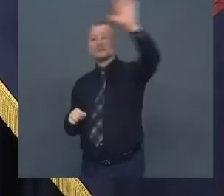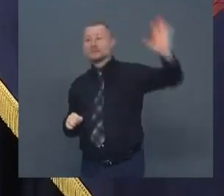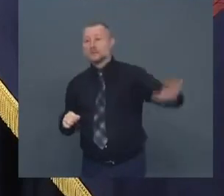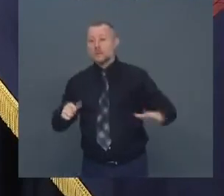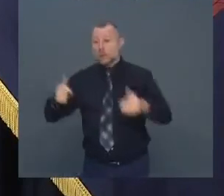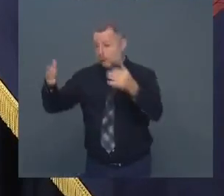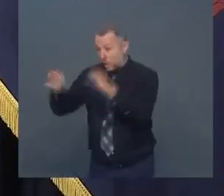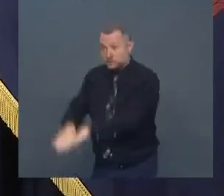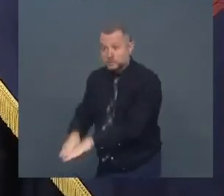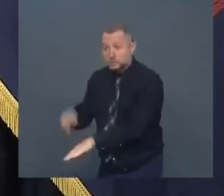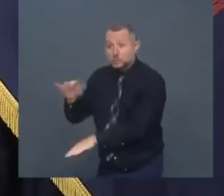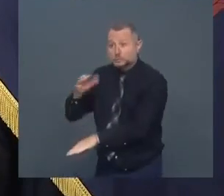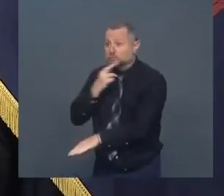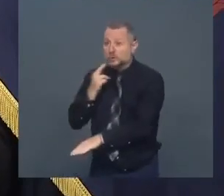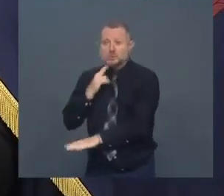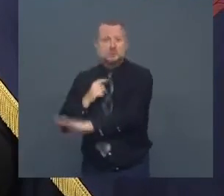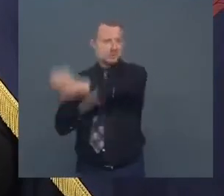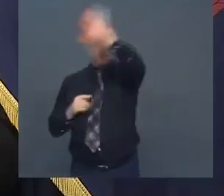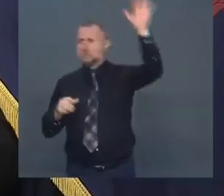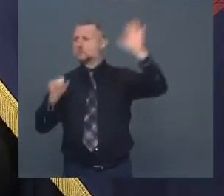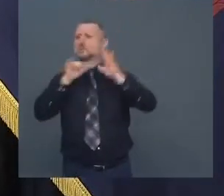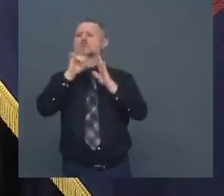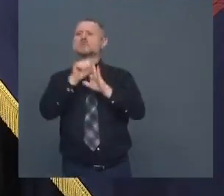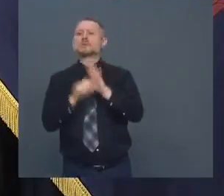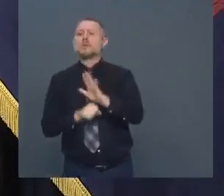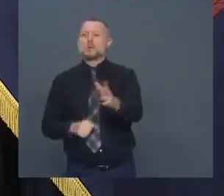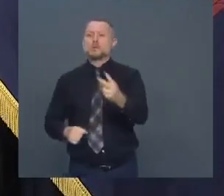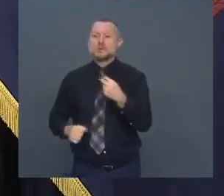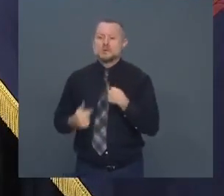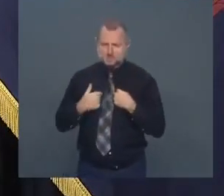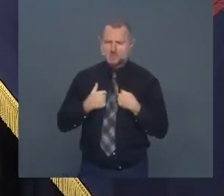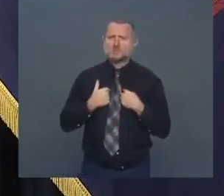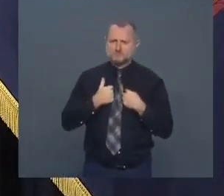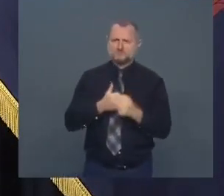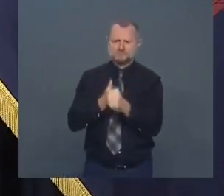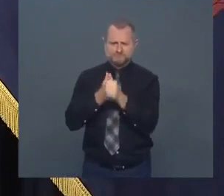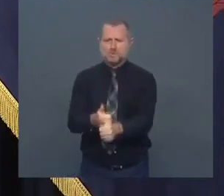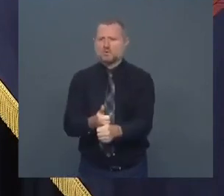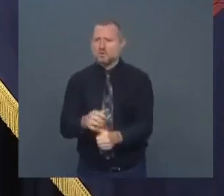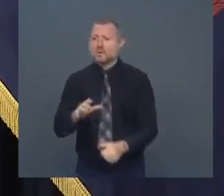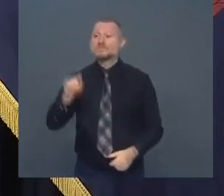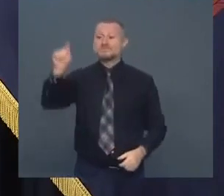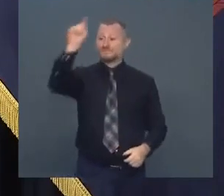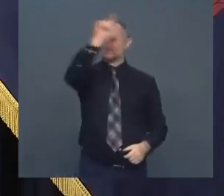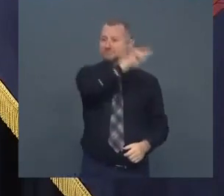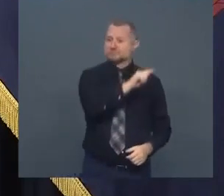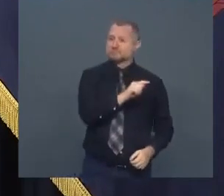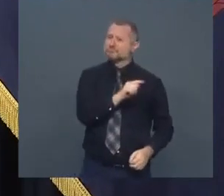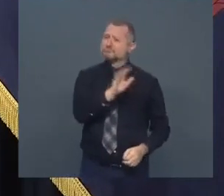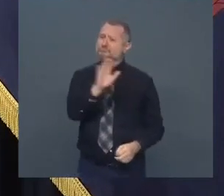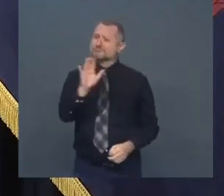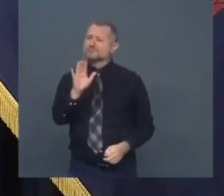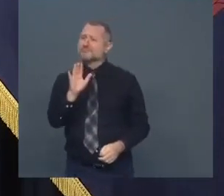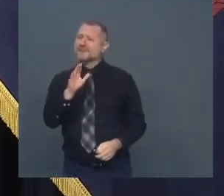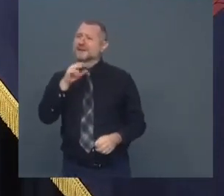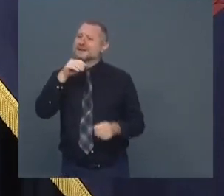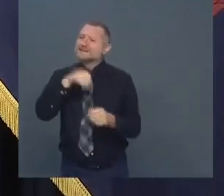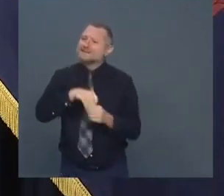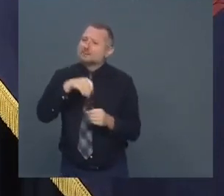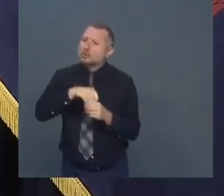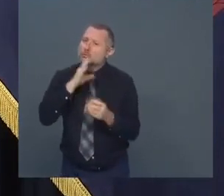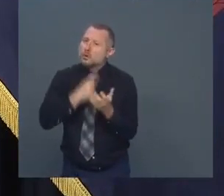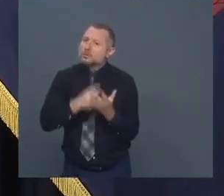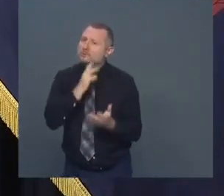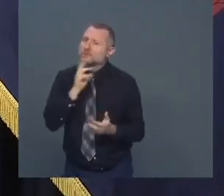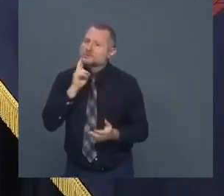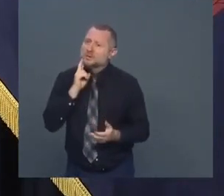state? We do the compliant in the other localities. There's better. Indoor. I'm sorry? For indoor, why can Long